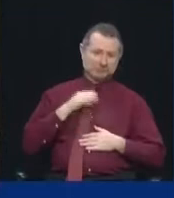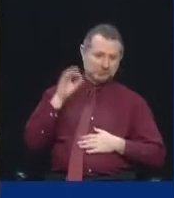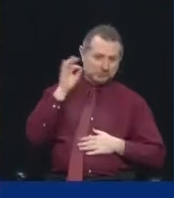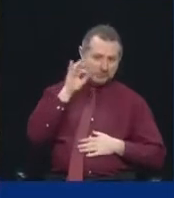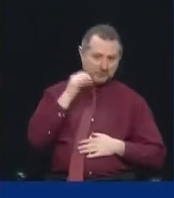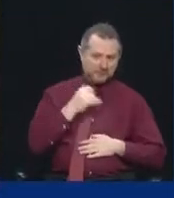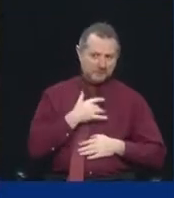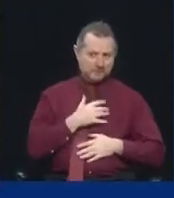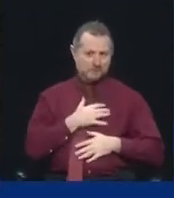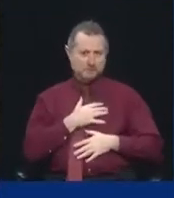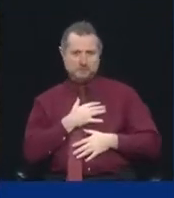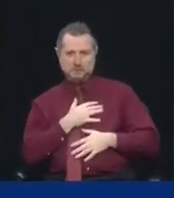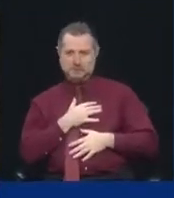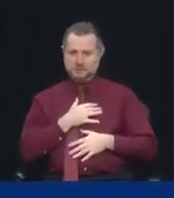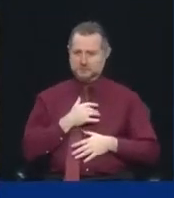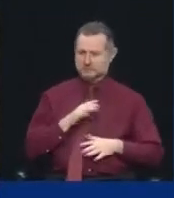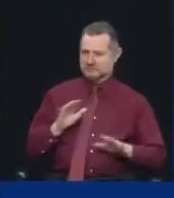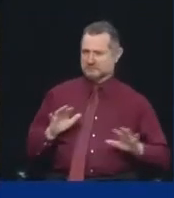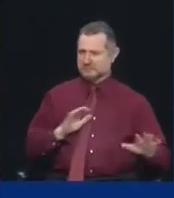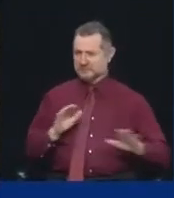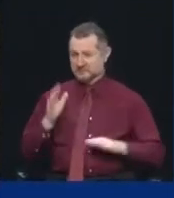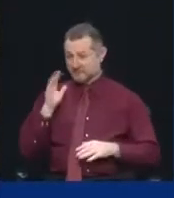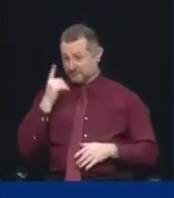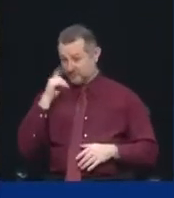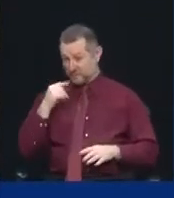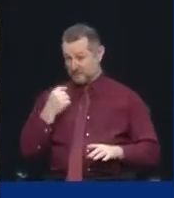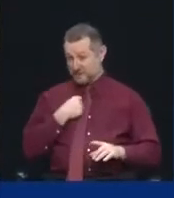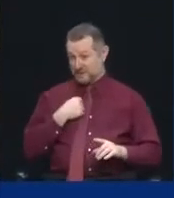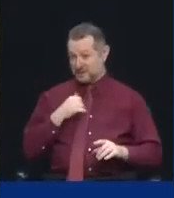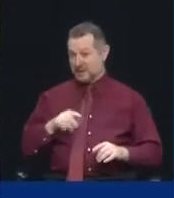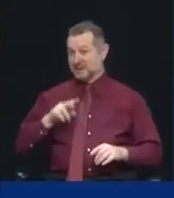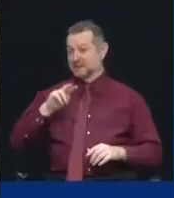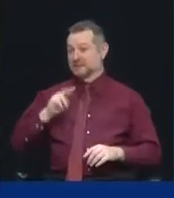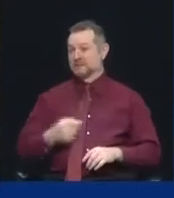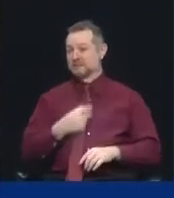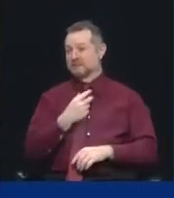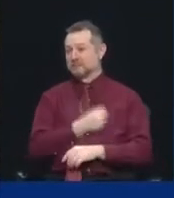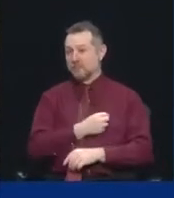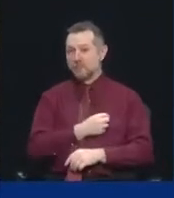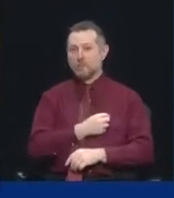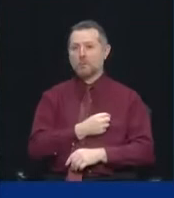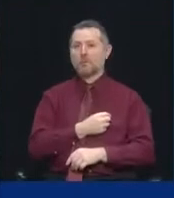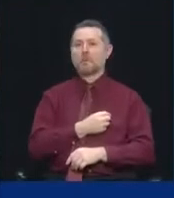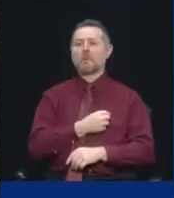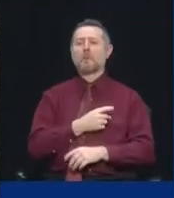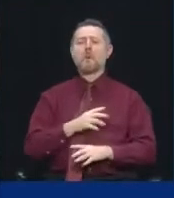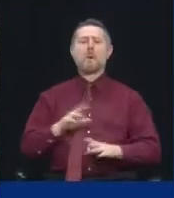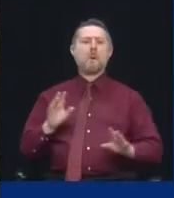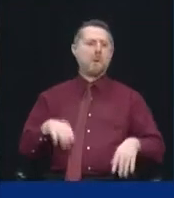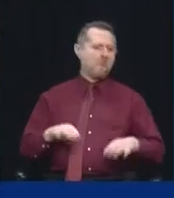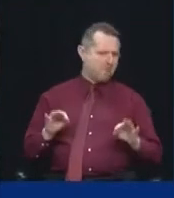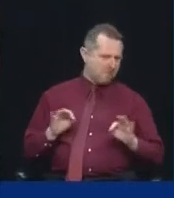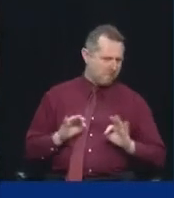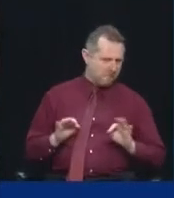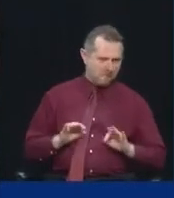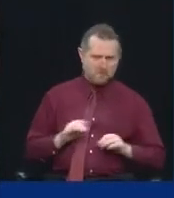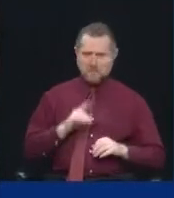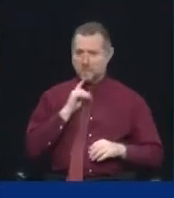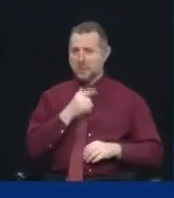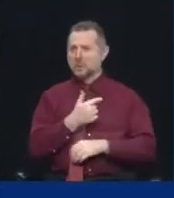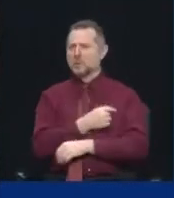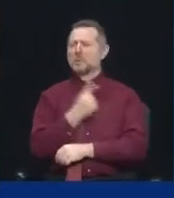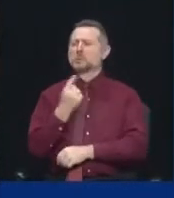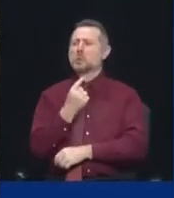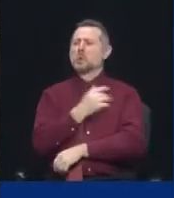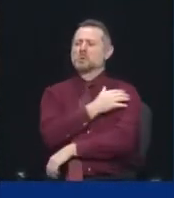However, for me personally, the second shot reaction was nil. Other than the standard sore arm. But the